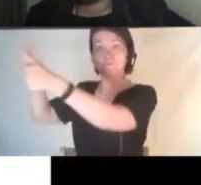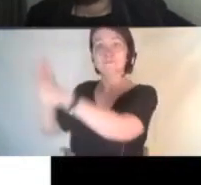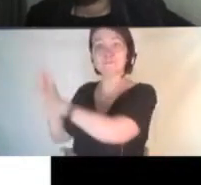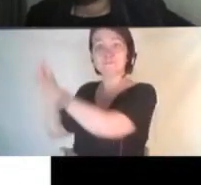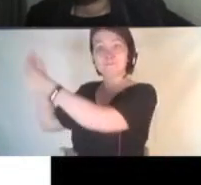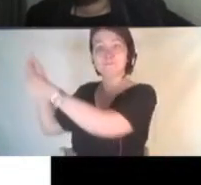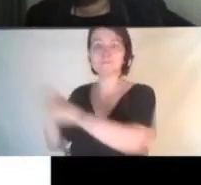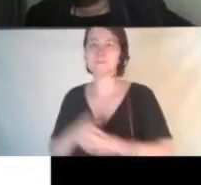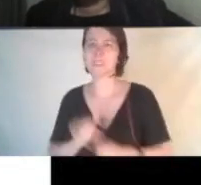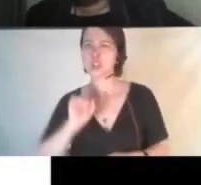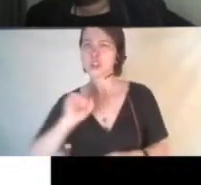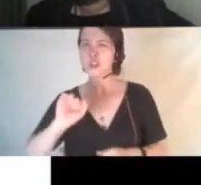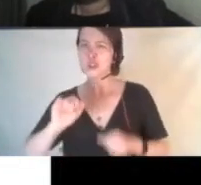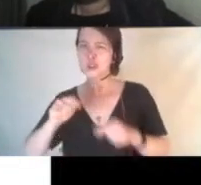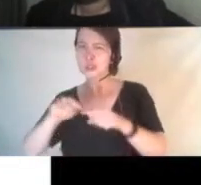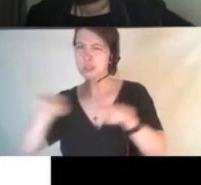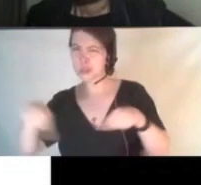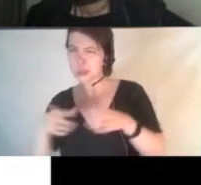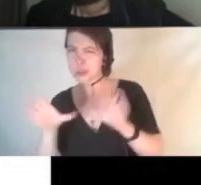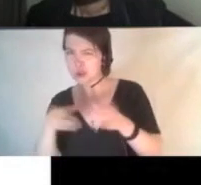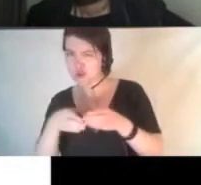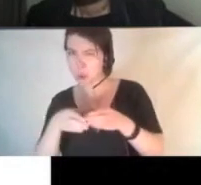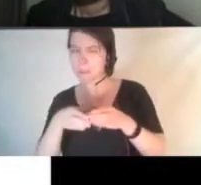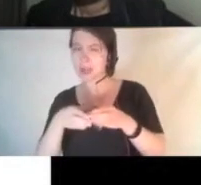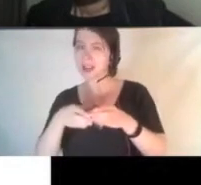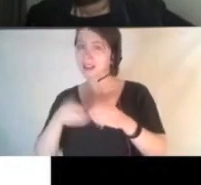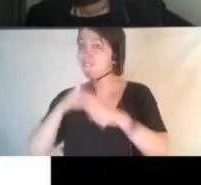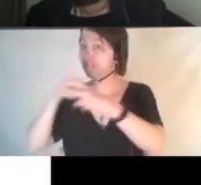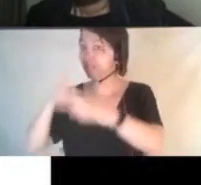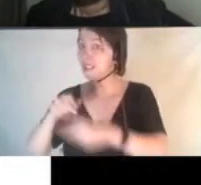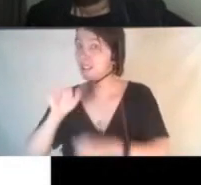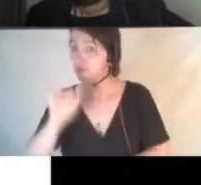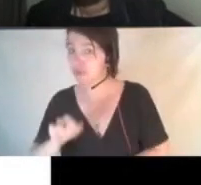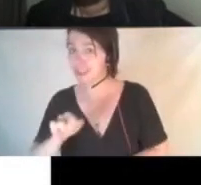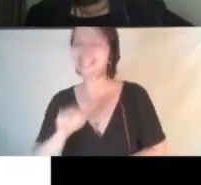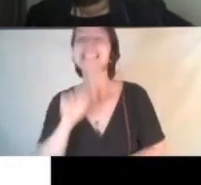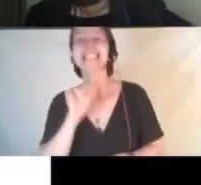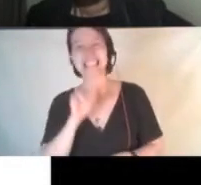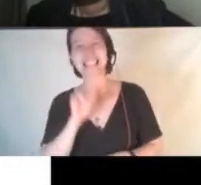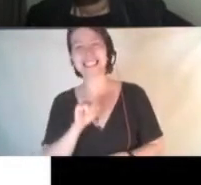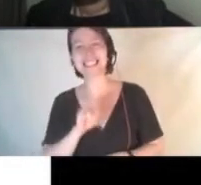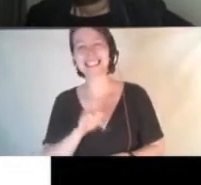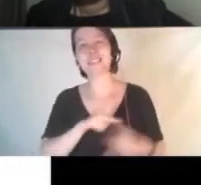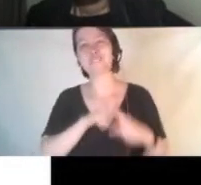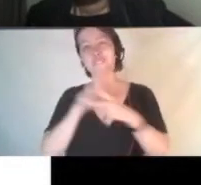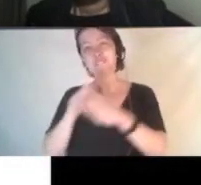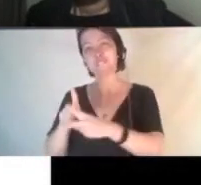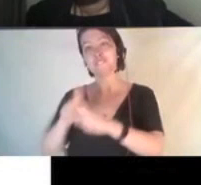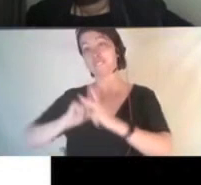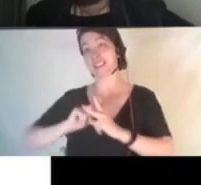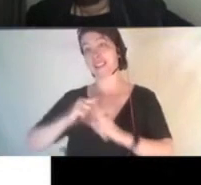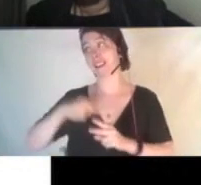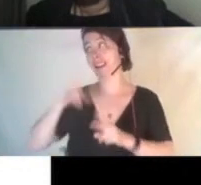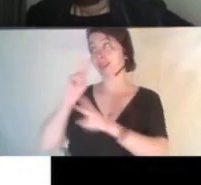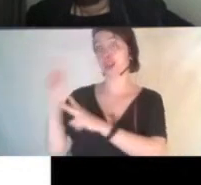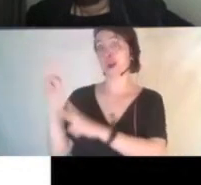visit, didn't they? Yeah, the studio group came to visit. They looked at the work and they liked the work. And we got to